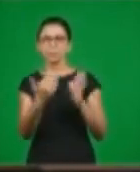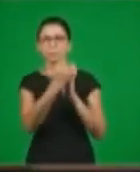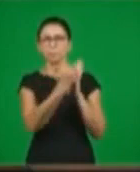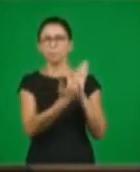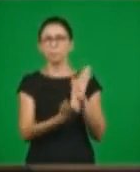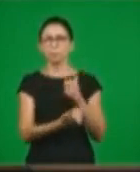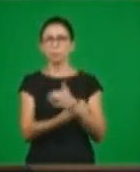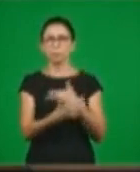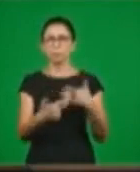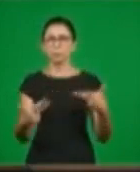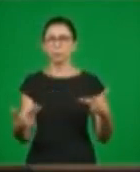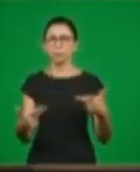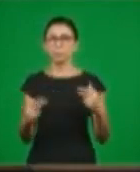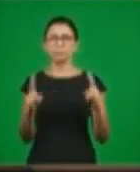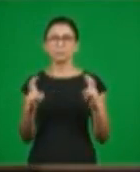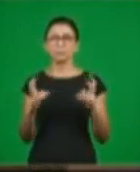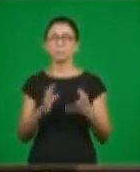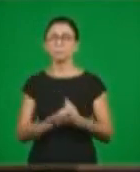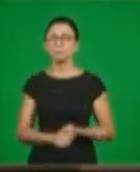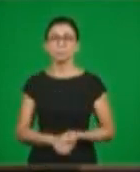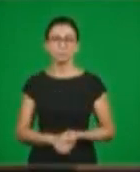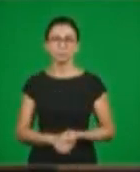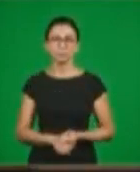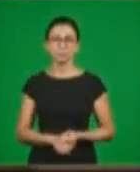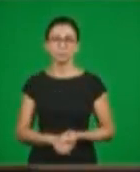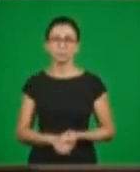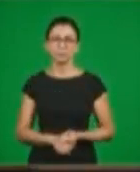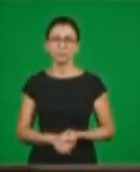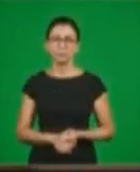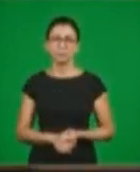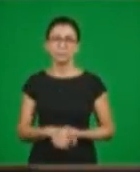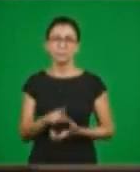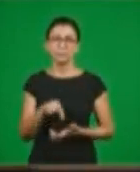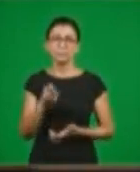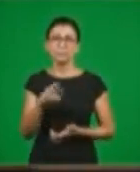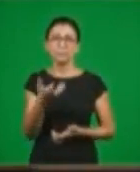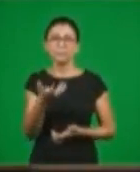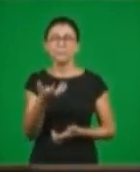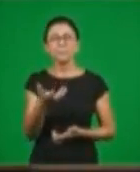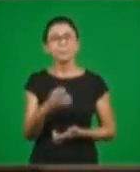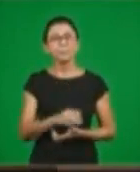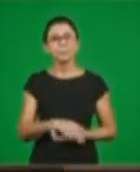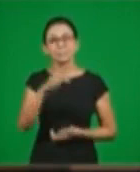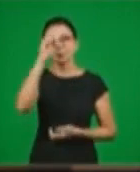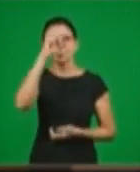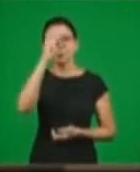Why? Because when people are saying that, some people are saying this. What kind of church is that?